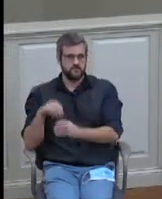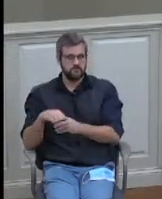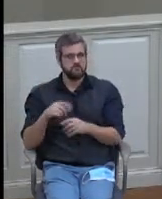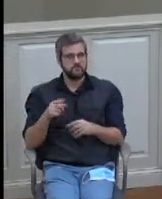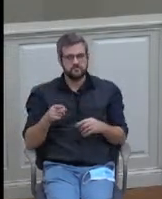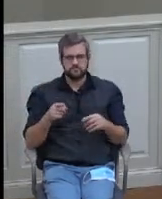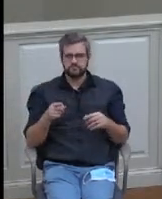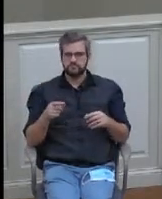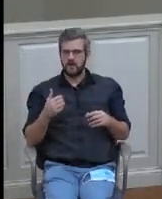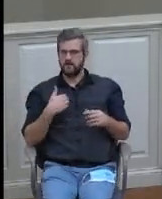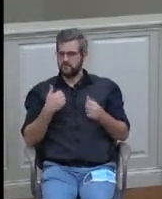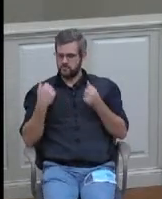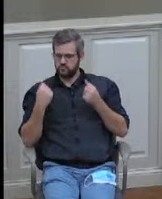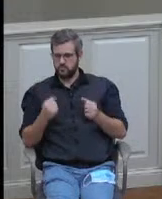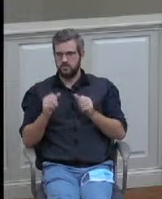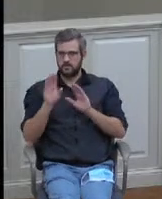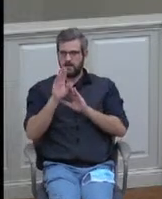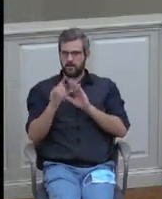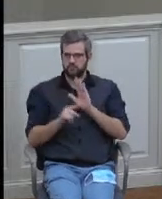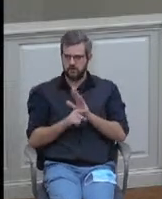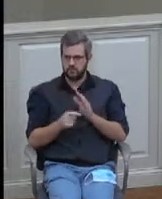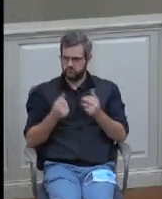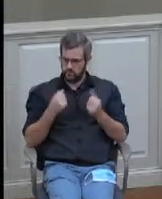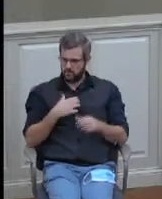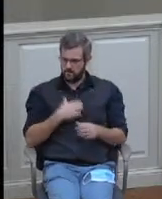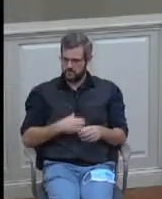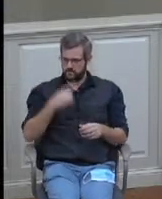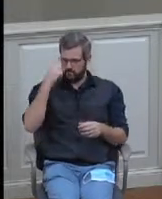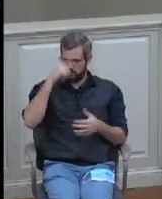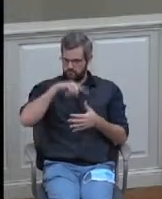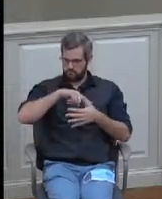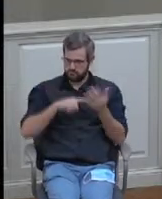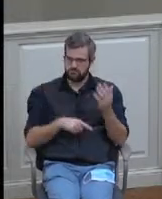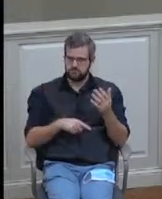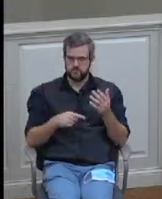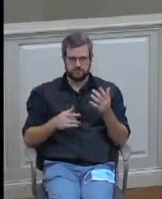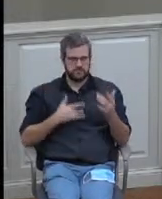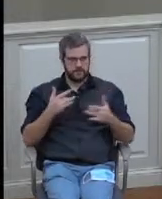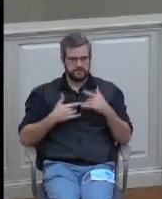a strong background and passion for a lot of those things, and we're excited to have him.